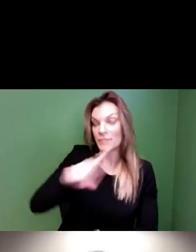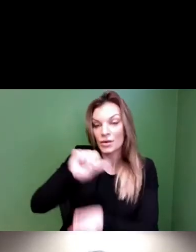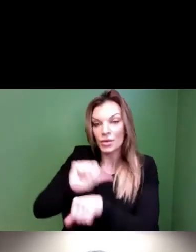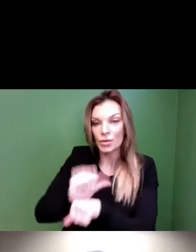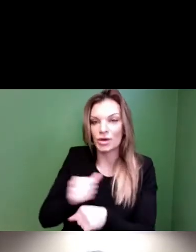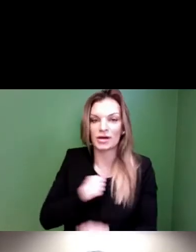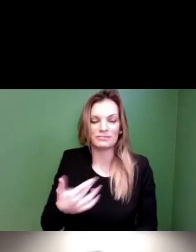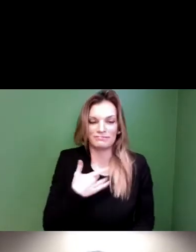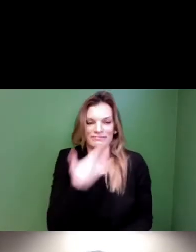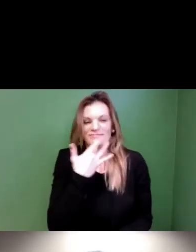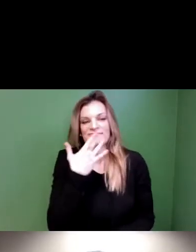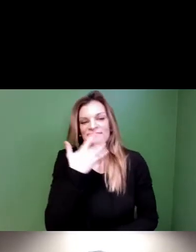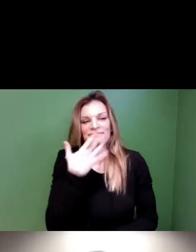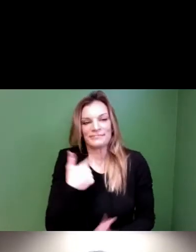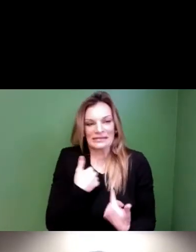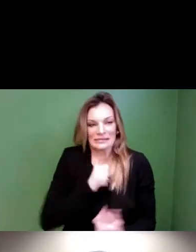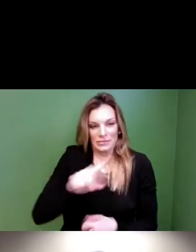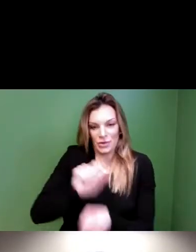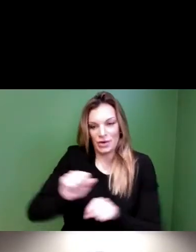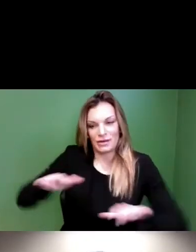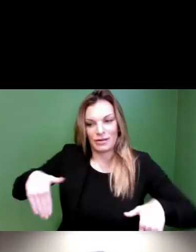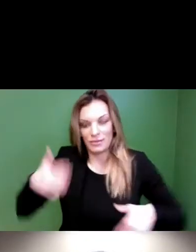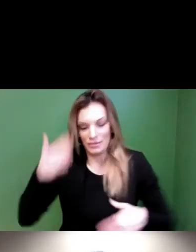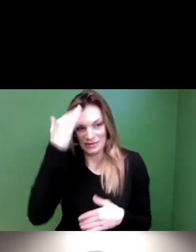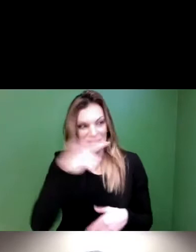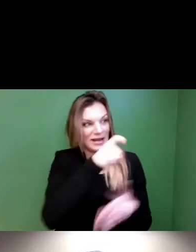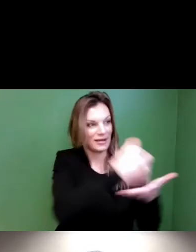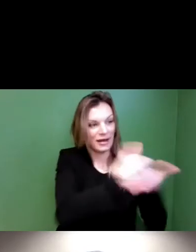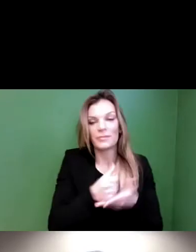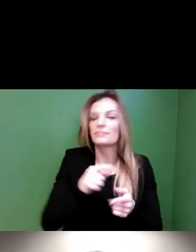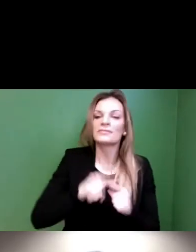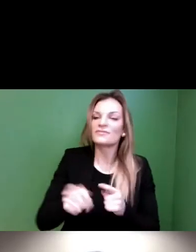their reliance on social services and